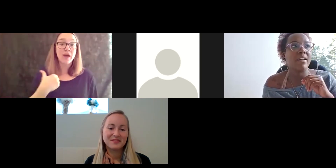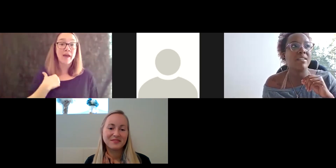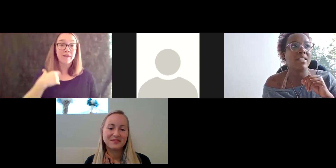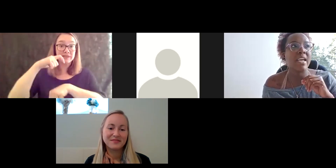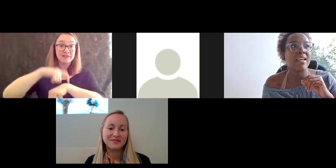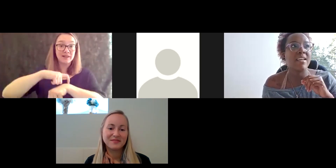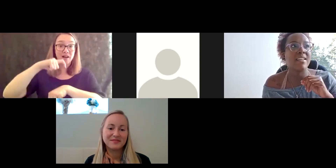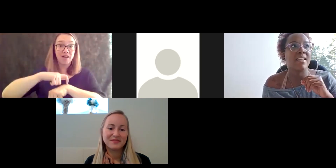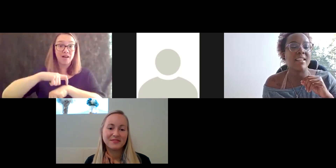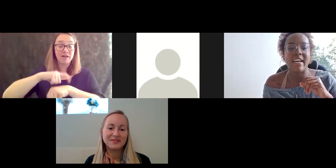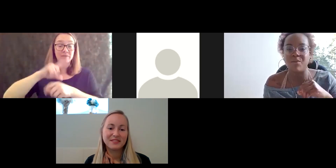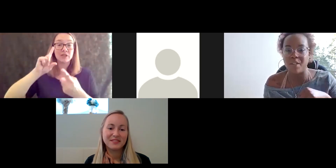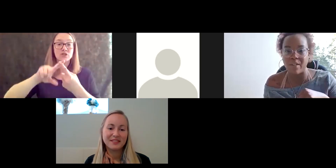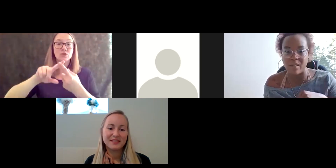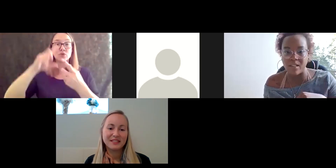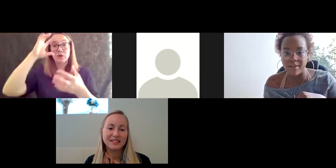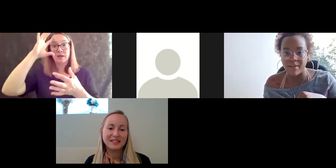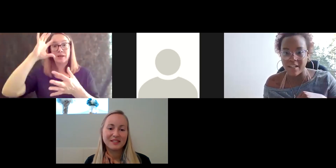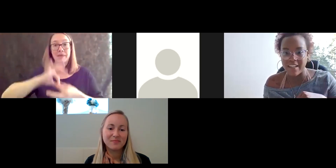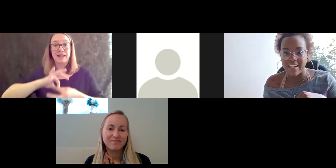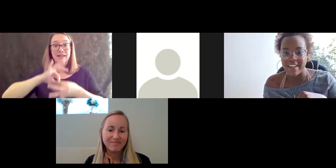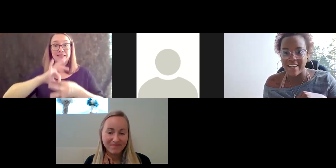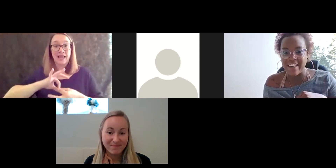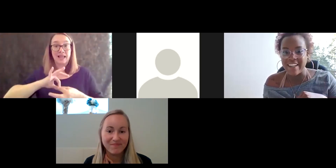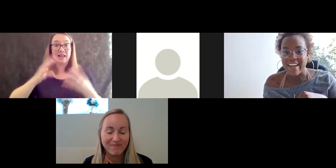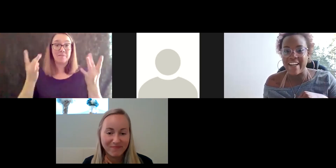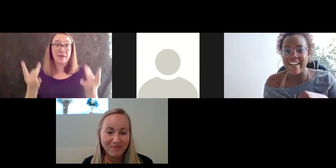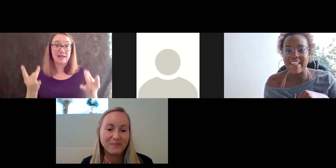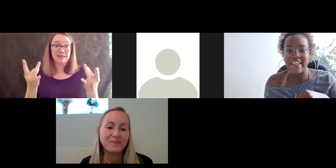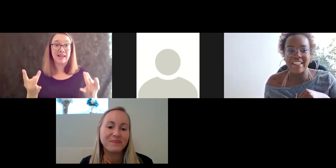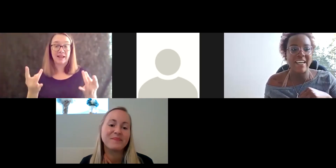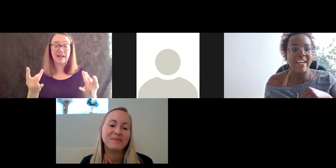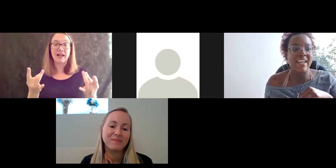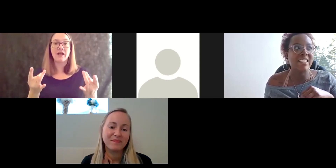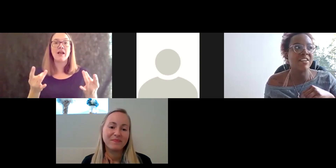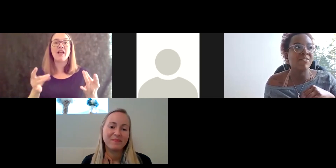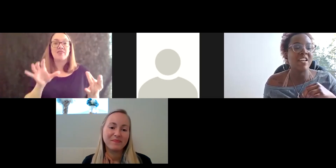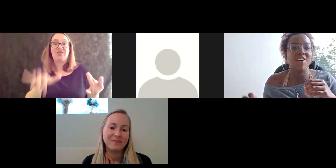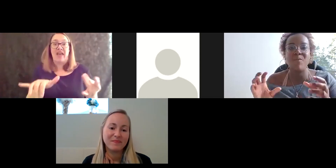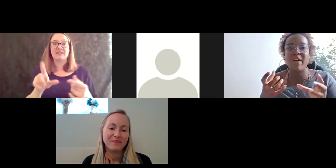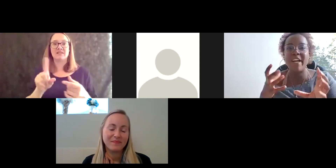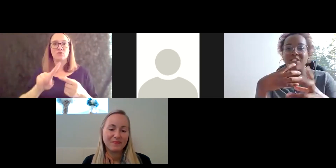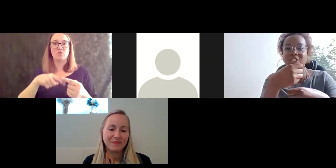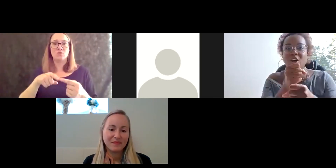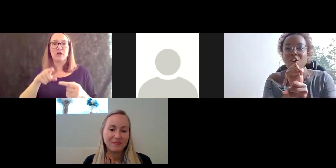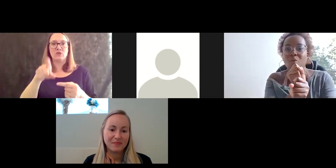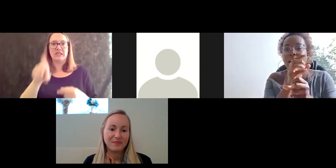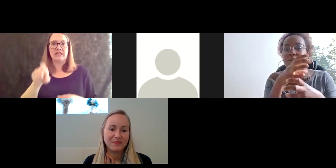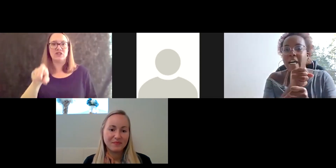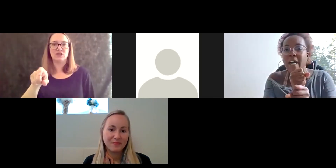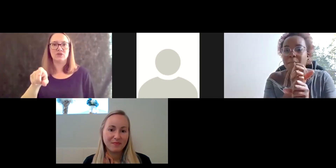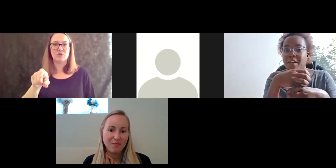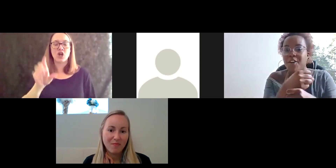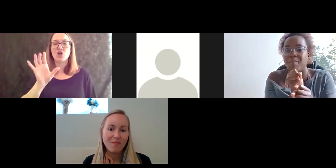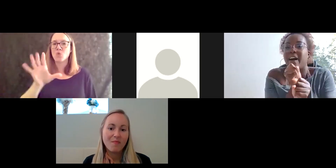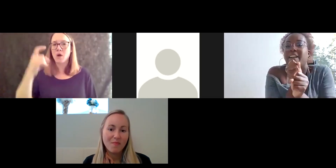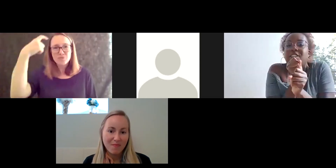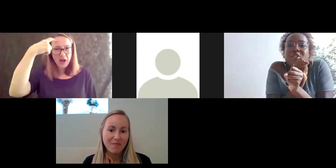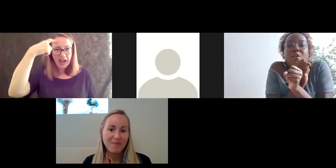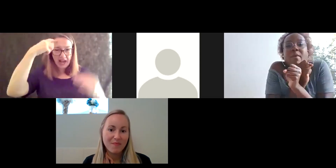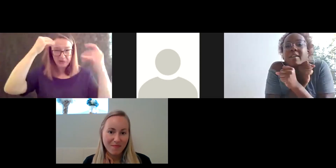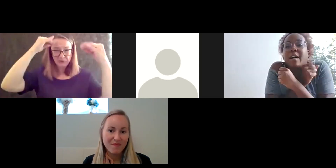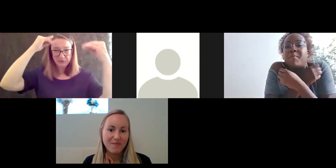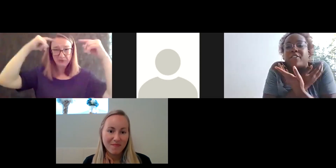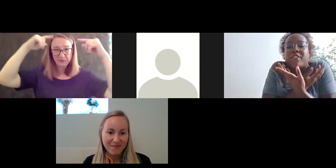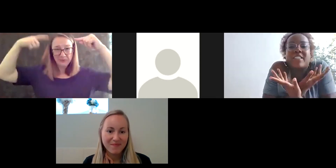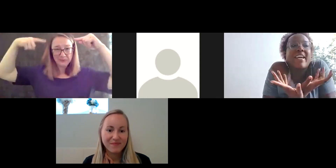to meditate, then that's when you need to. And I think it's that idea of like your brain's so wound up and your body's